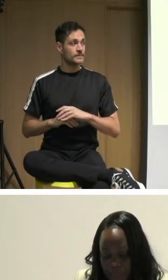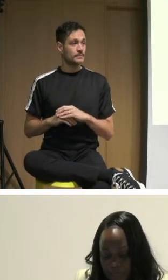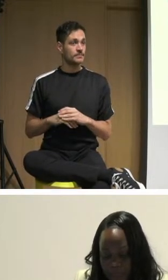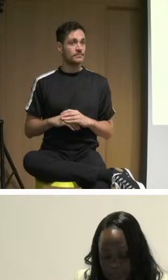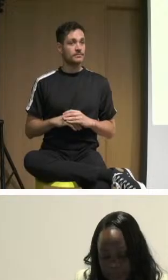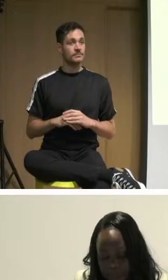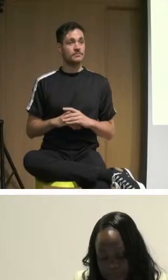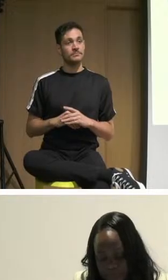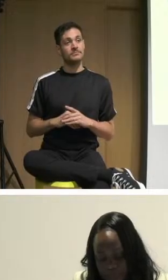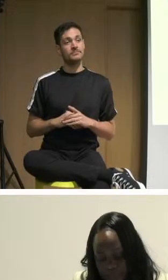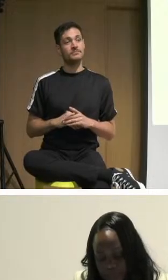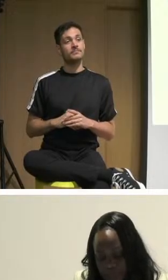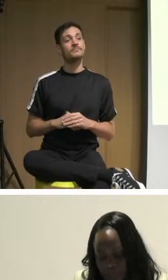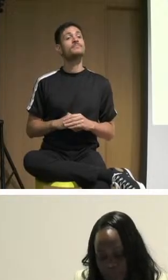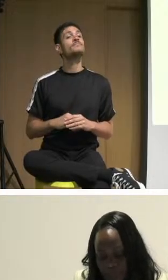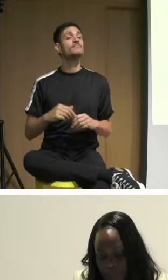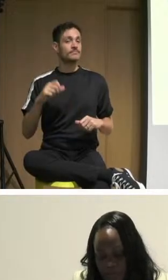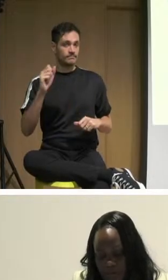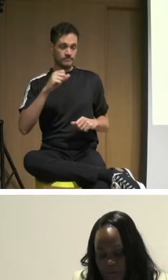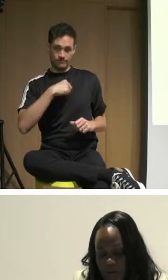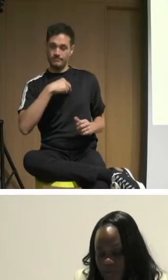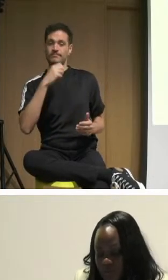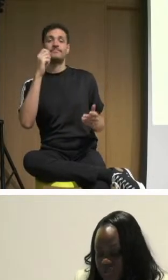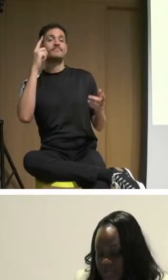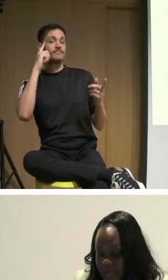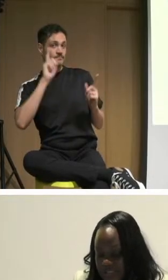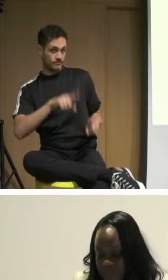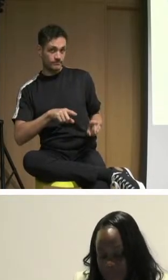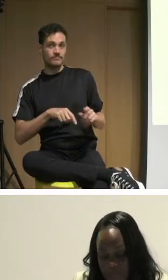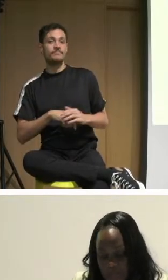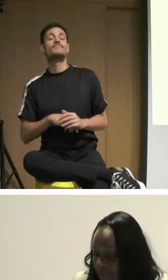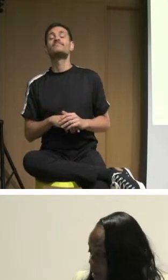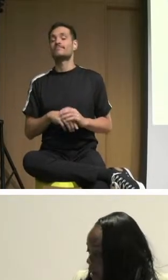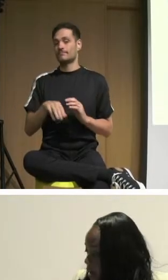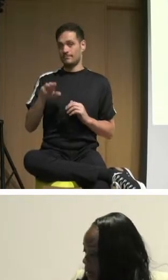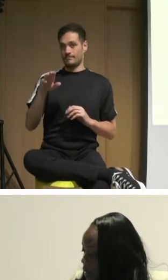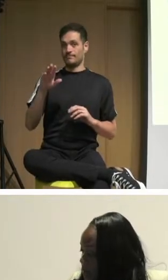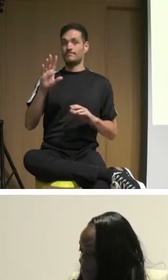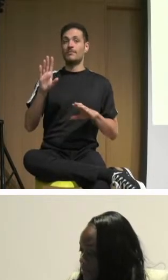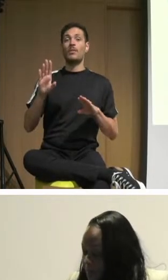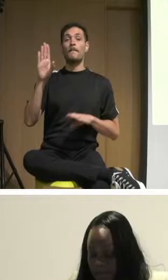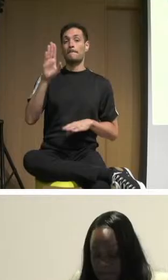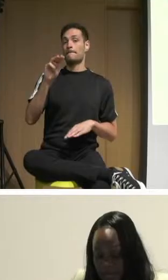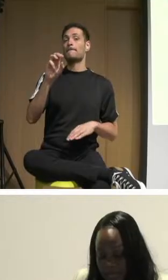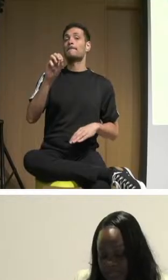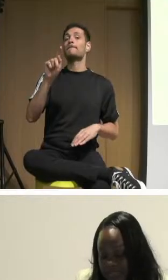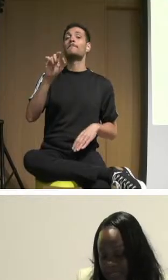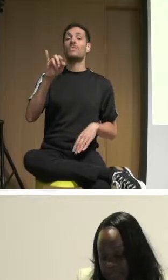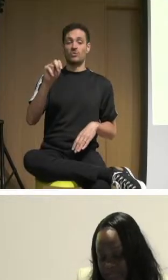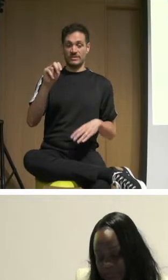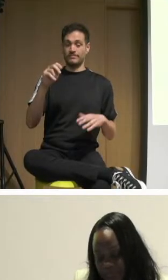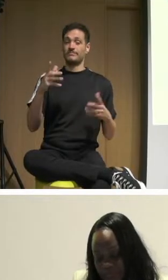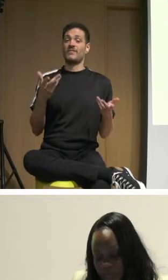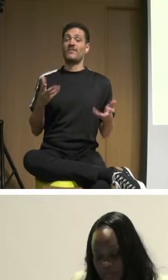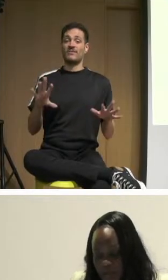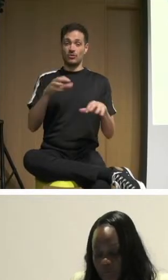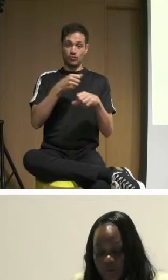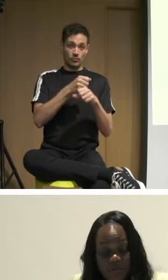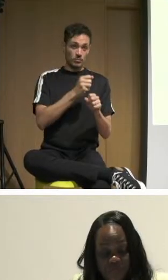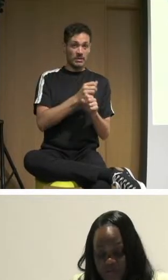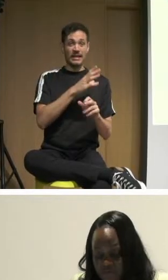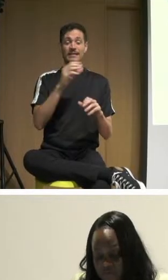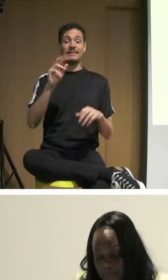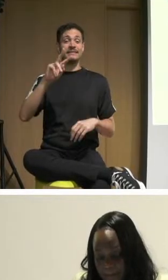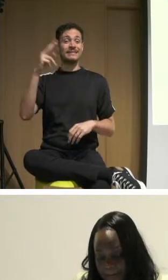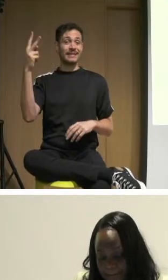I second the motion. A motion has been made and seconded. All